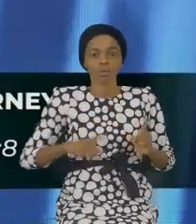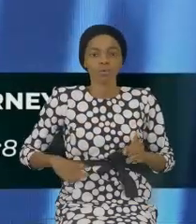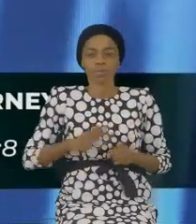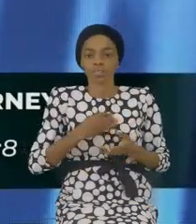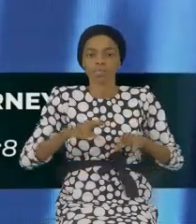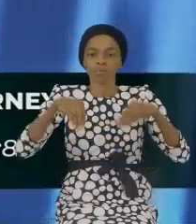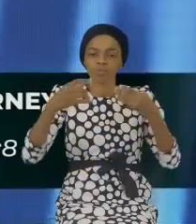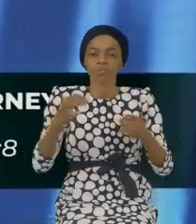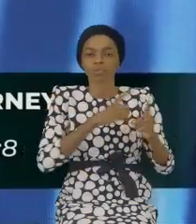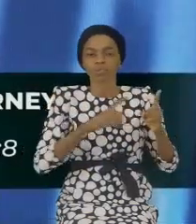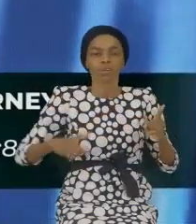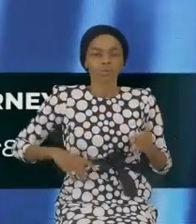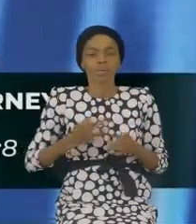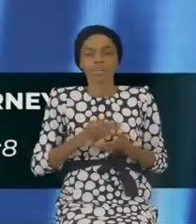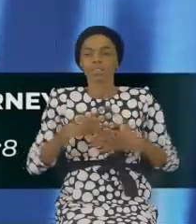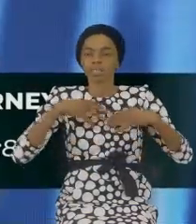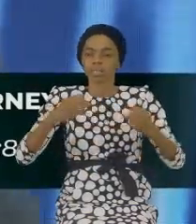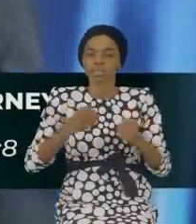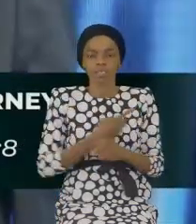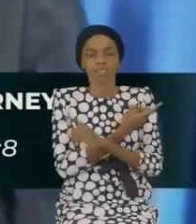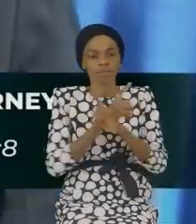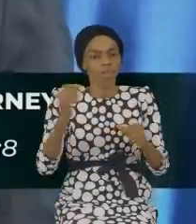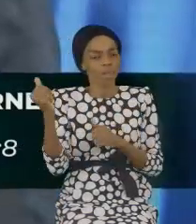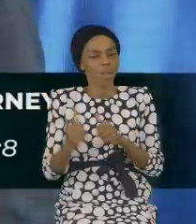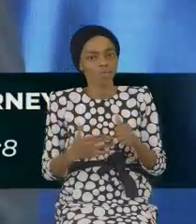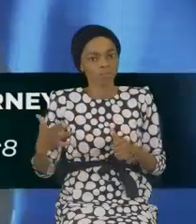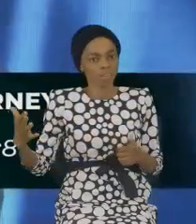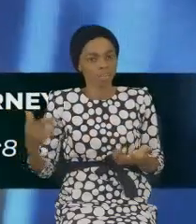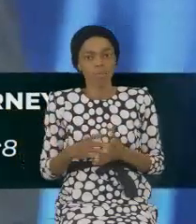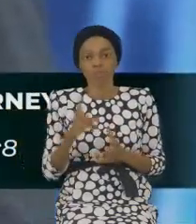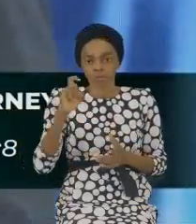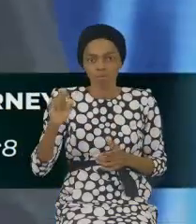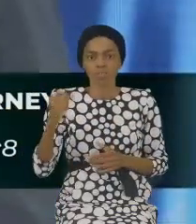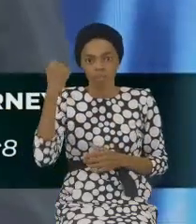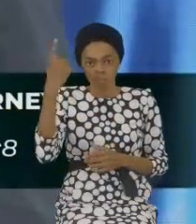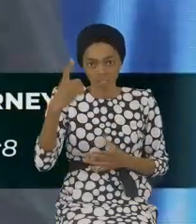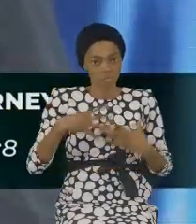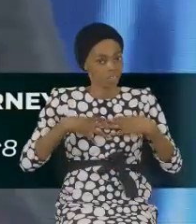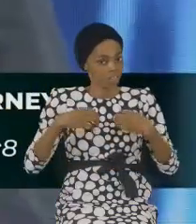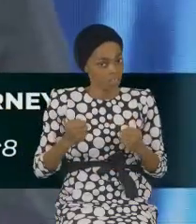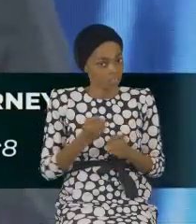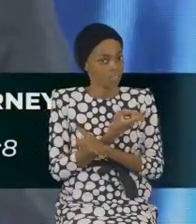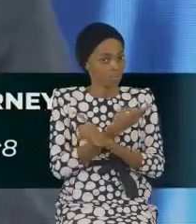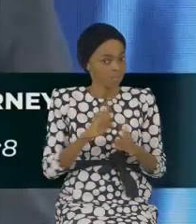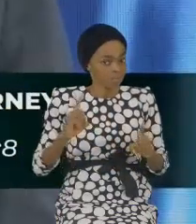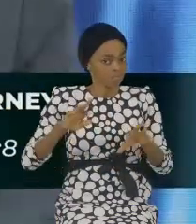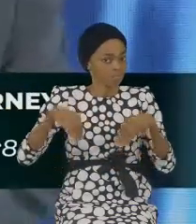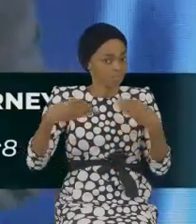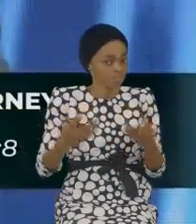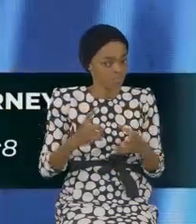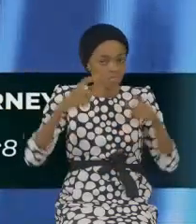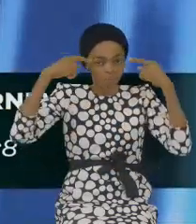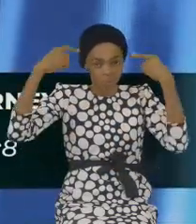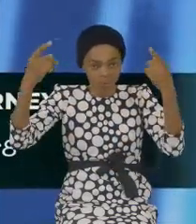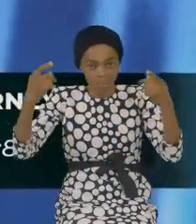the healing, and the deliverances, and everything. But understand, the healing, the deliverance, the provision, the